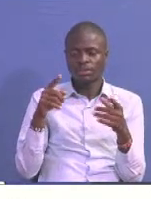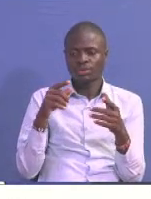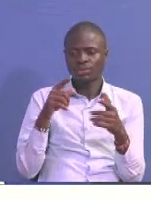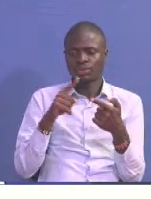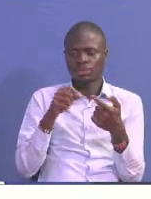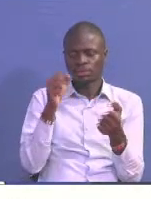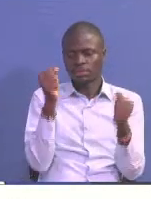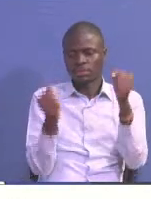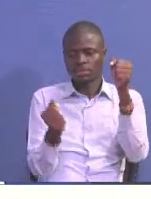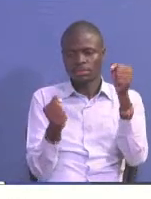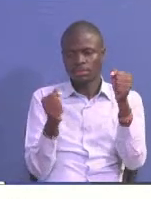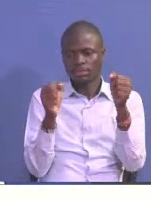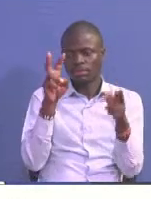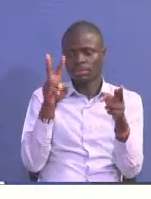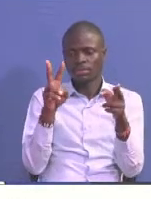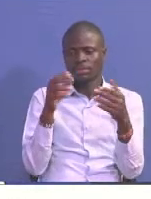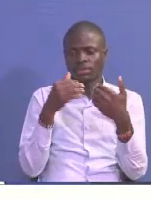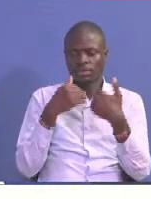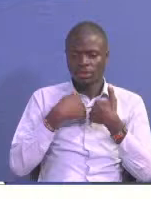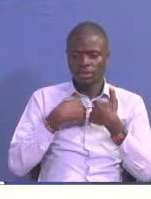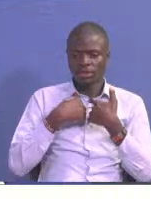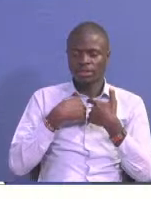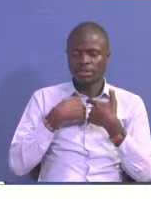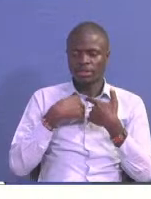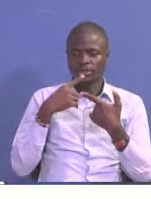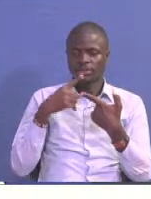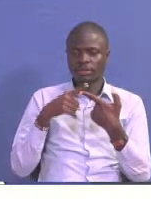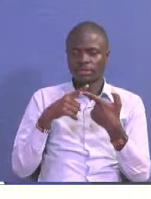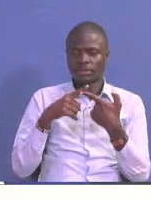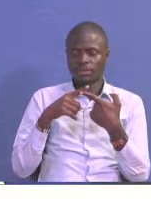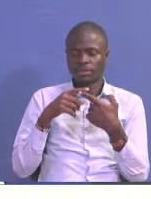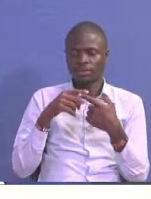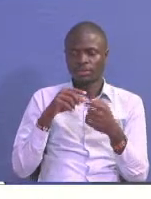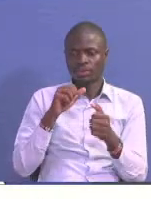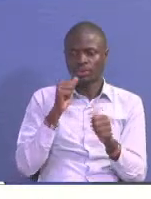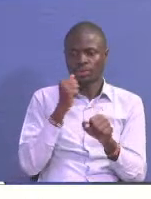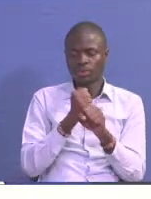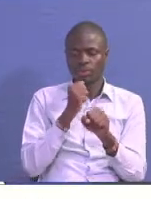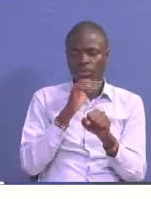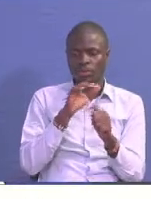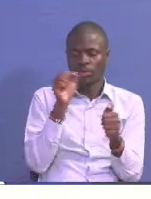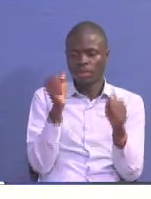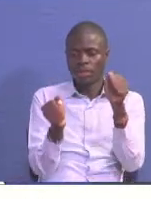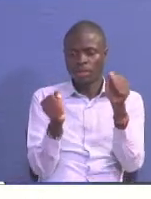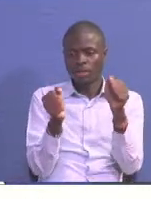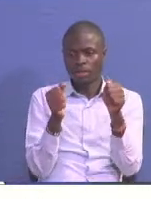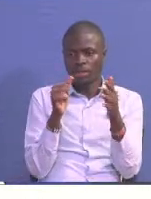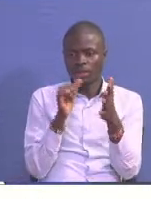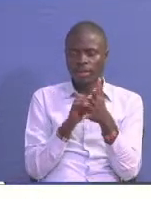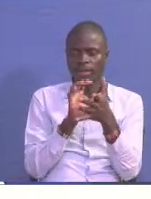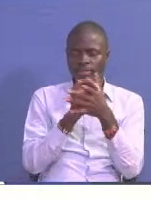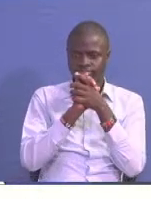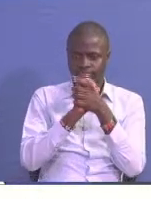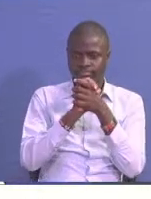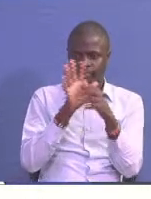vehicle, yeah, you have to be on the wheel. So that I agree with you